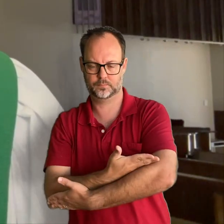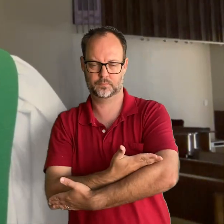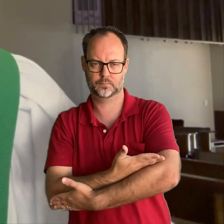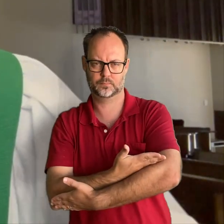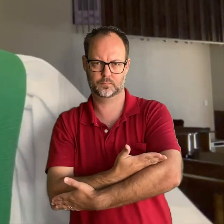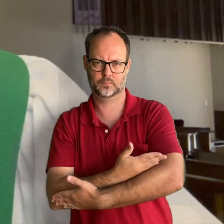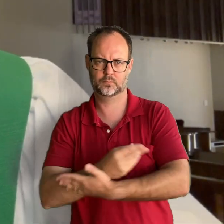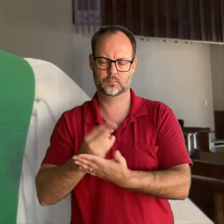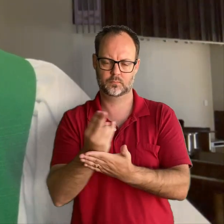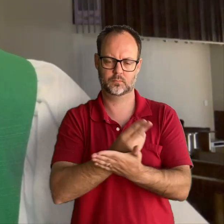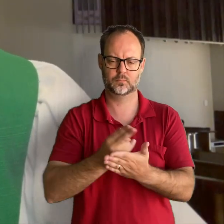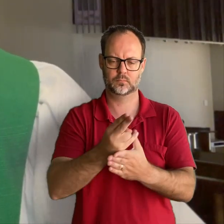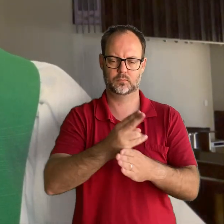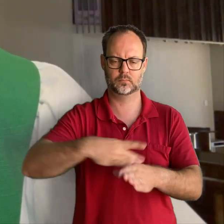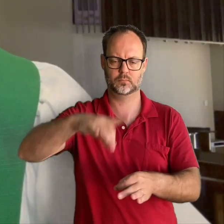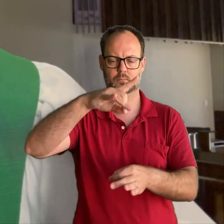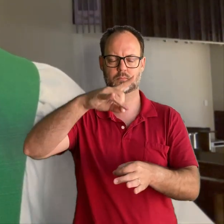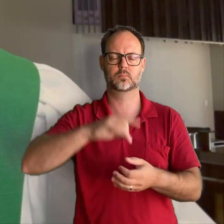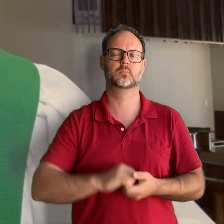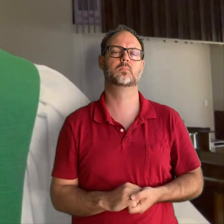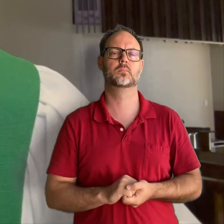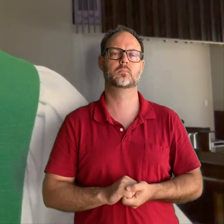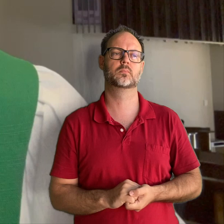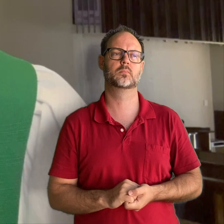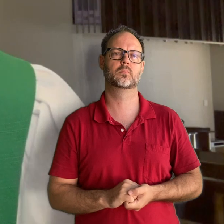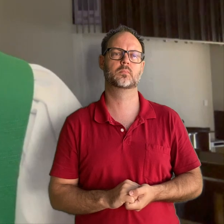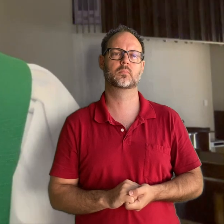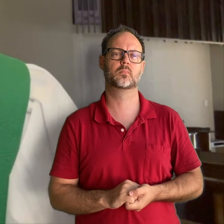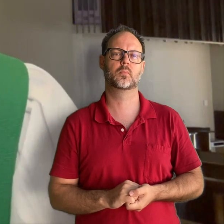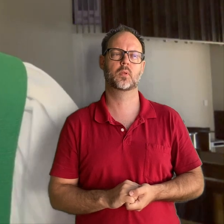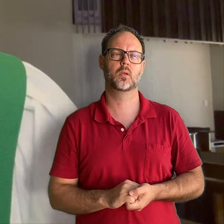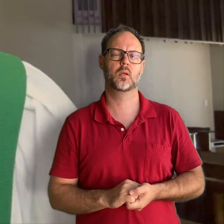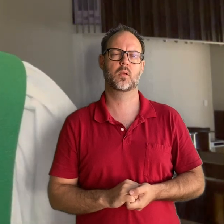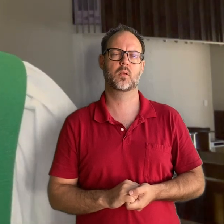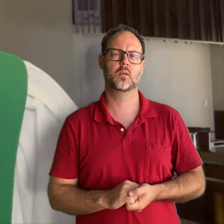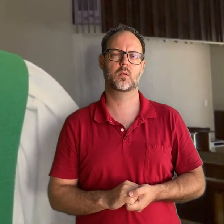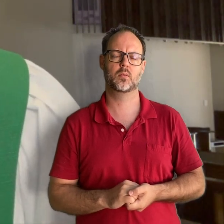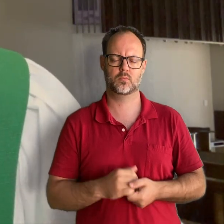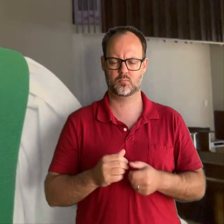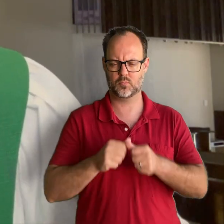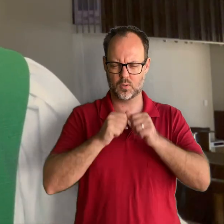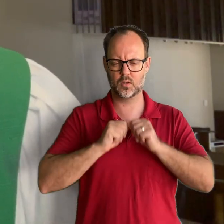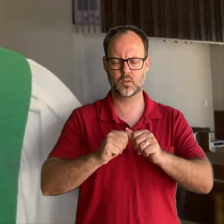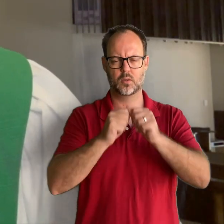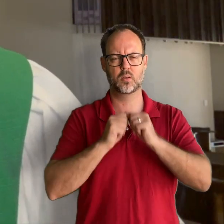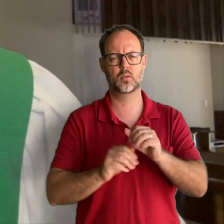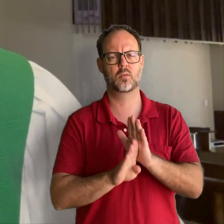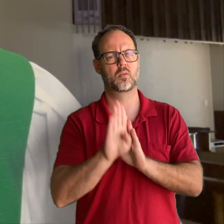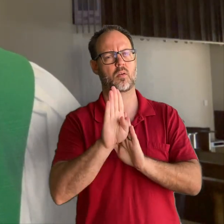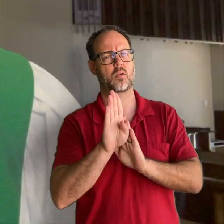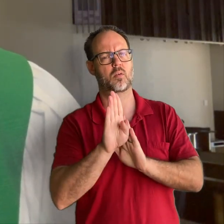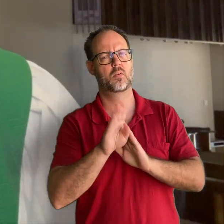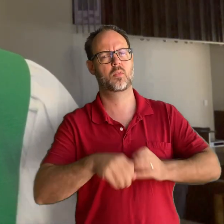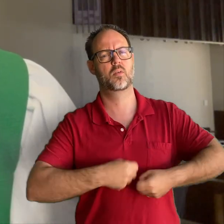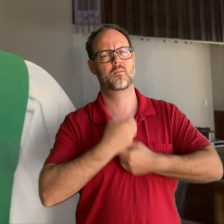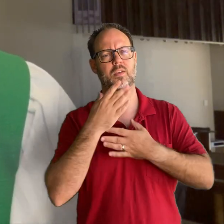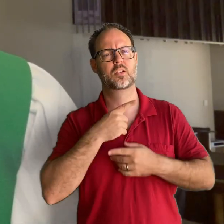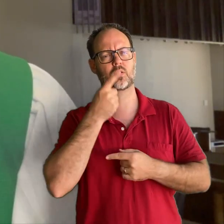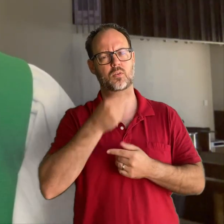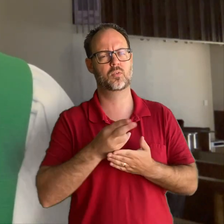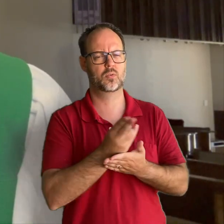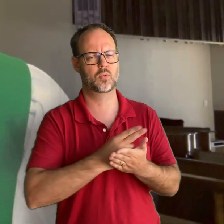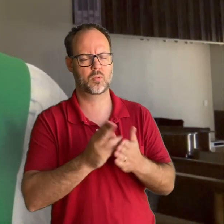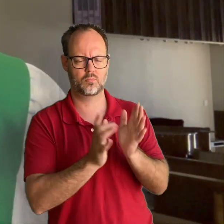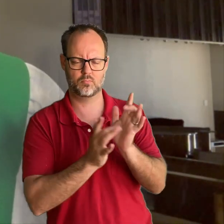Son, and the Holy Spirit. It was a further development in the confession of the truth of Holy